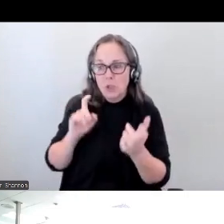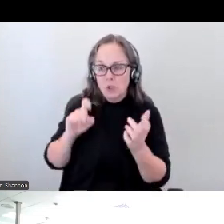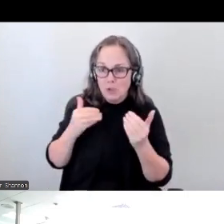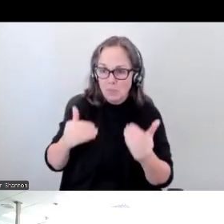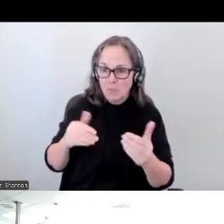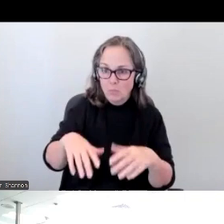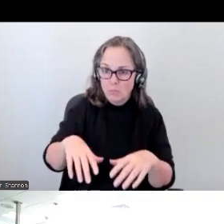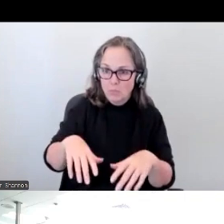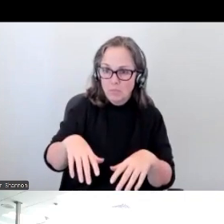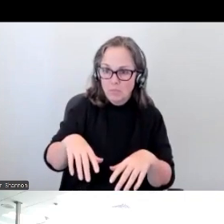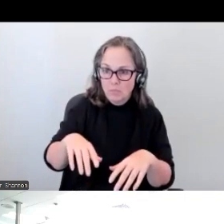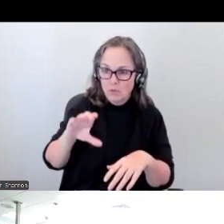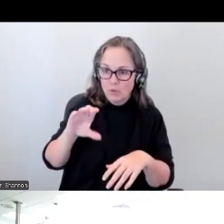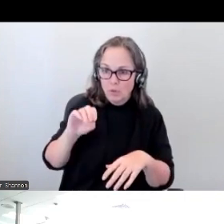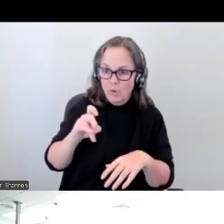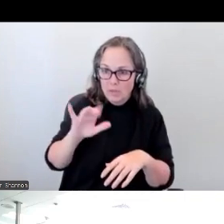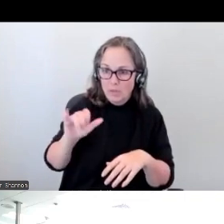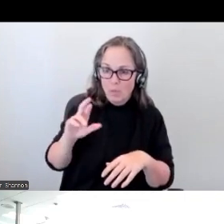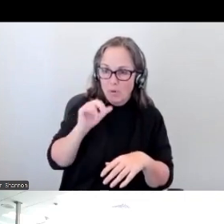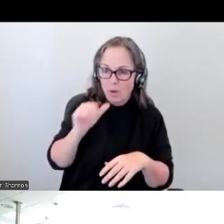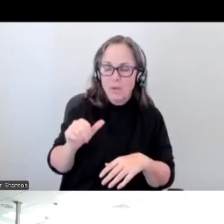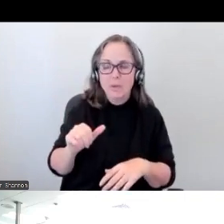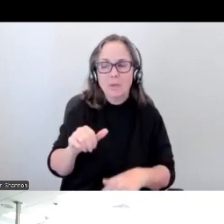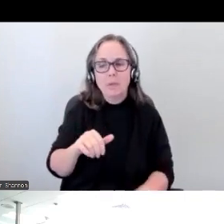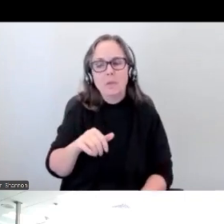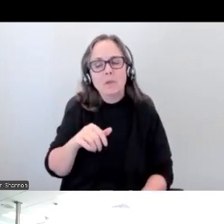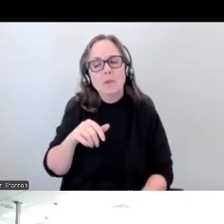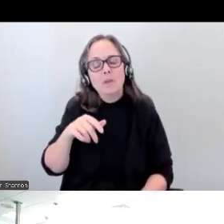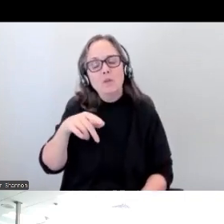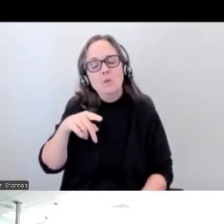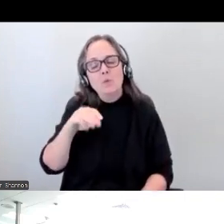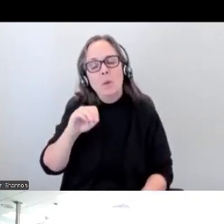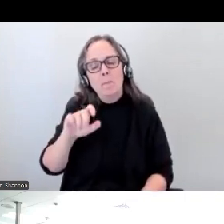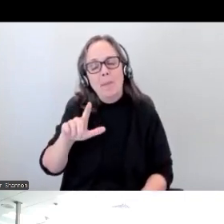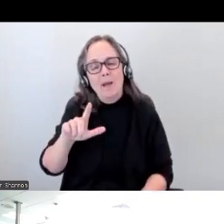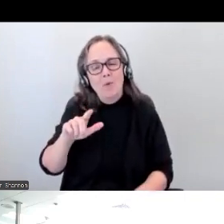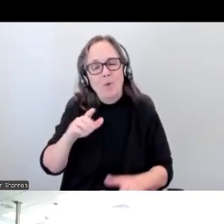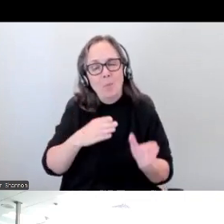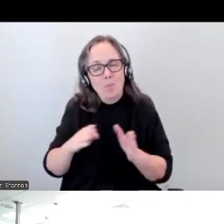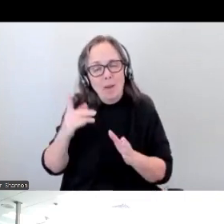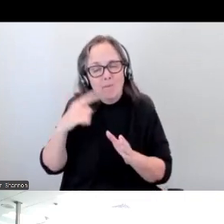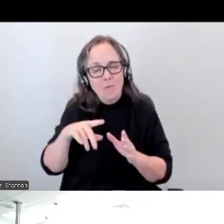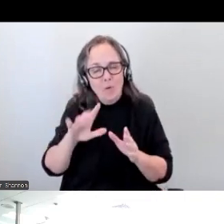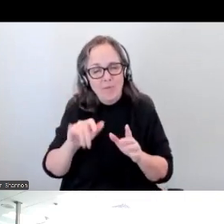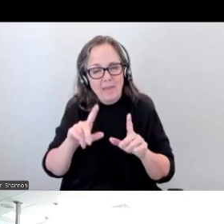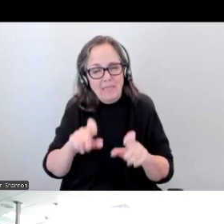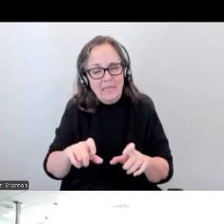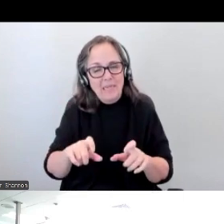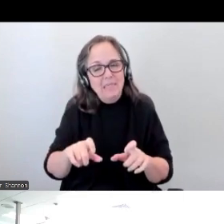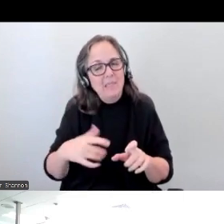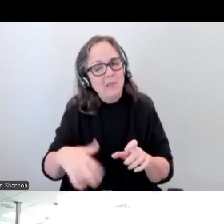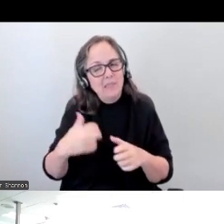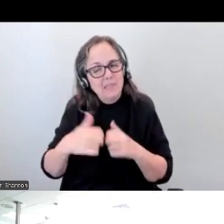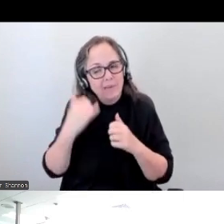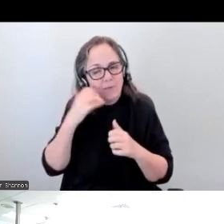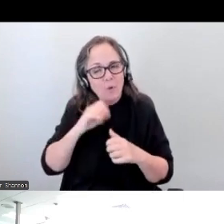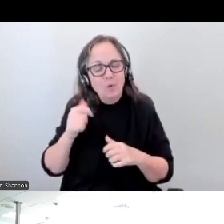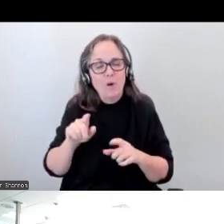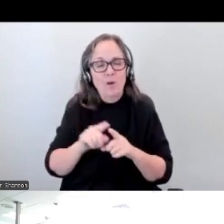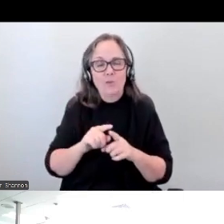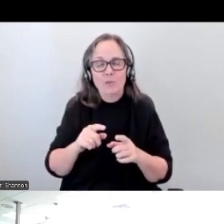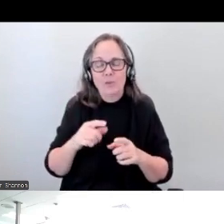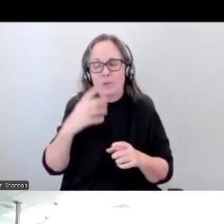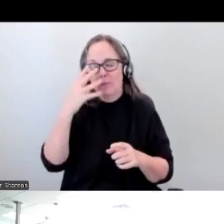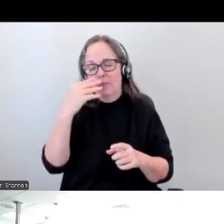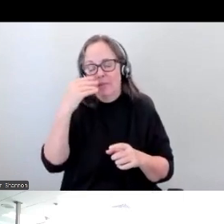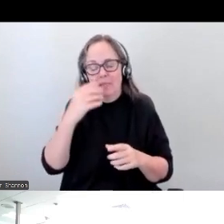options. Um, Doing a bowel prep when you're a little older is harder. Sedation is tough. It can make you feel a little bit more out